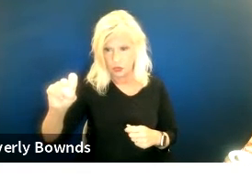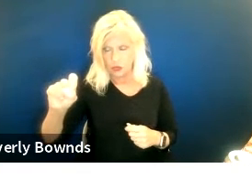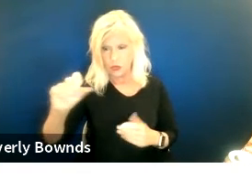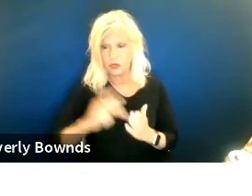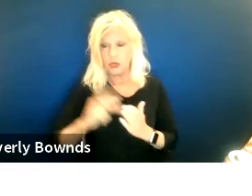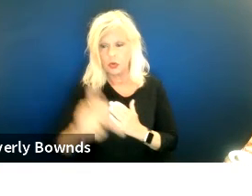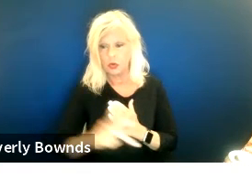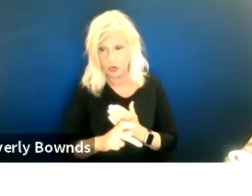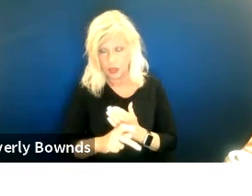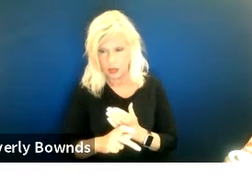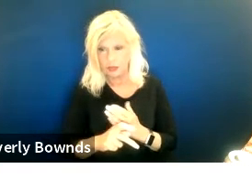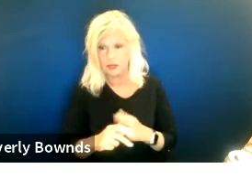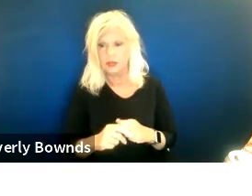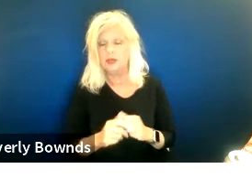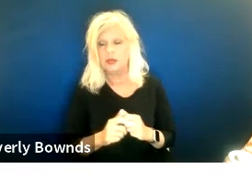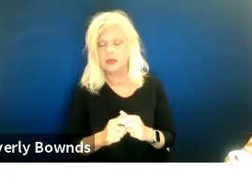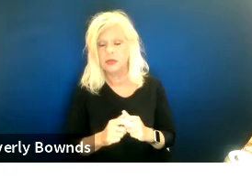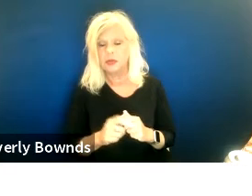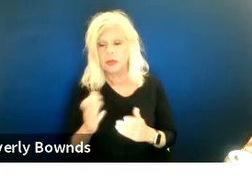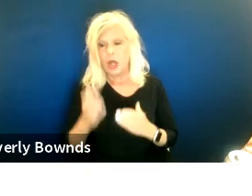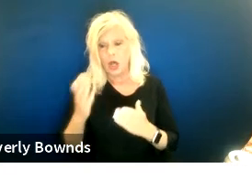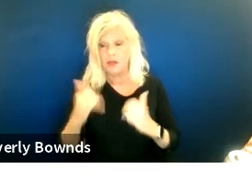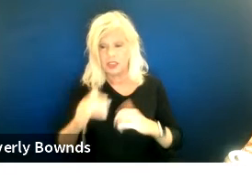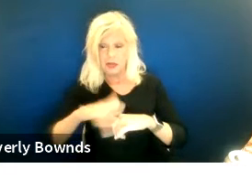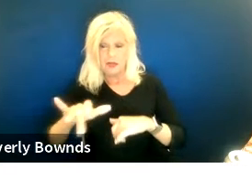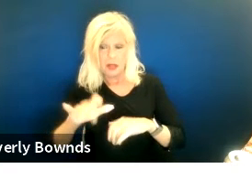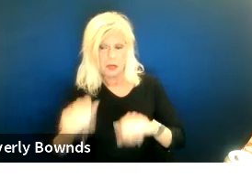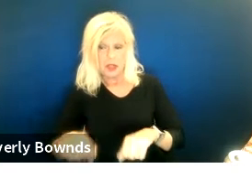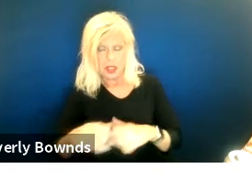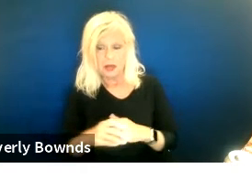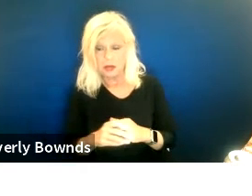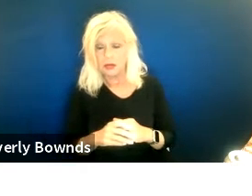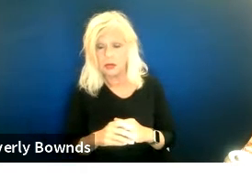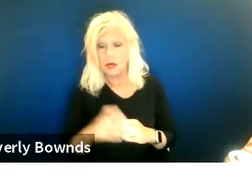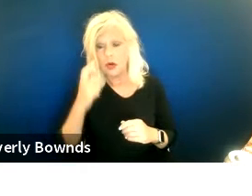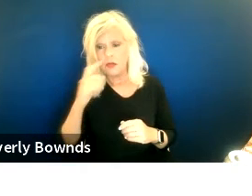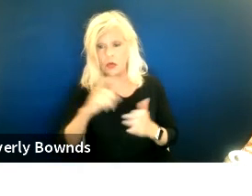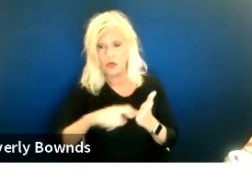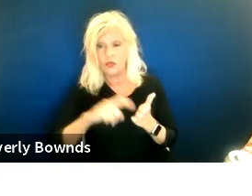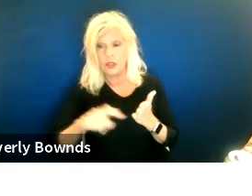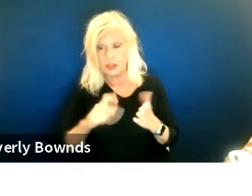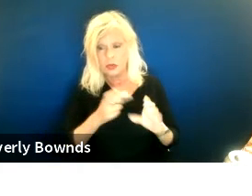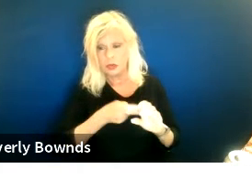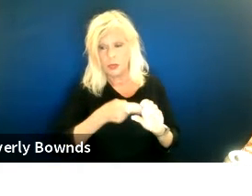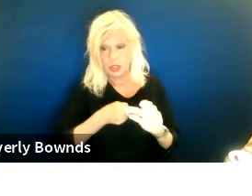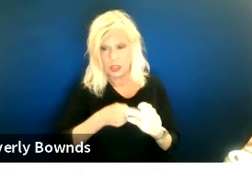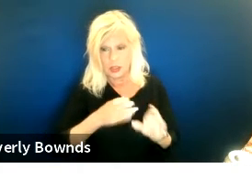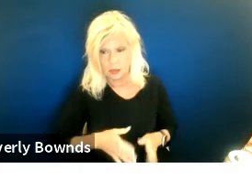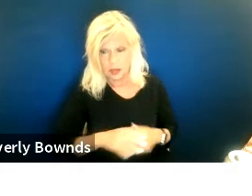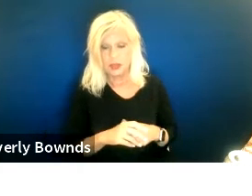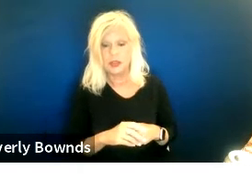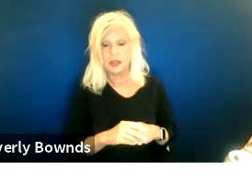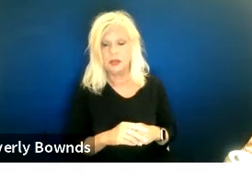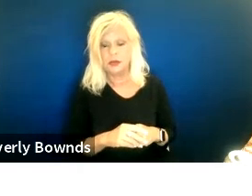program, and that virtual offering is still available to them. For the research participants